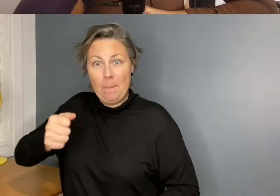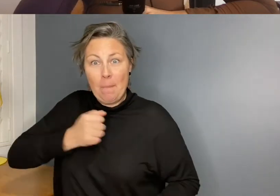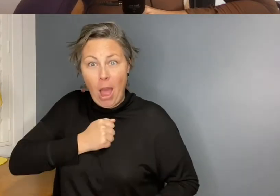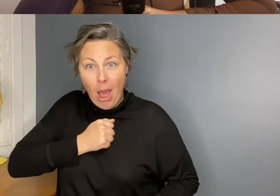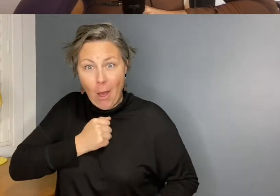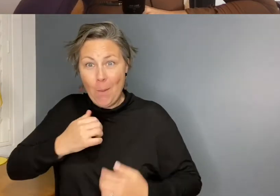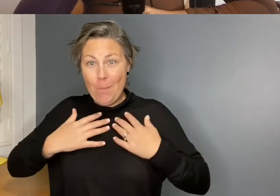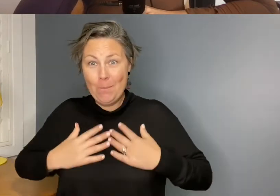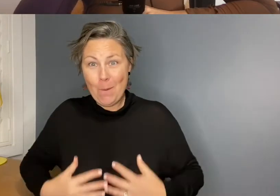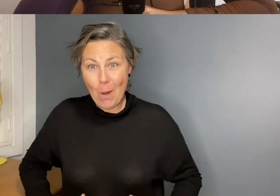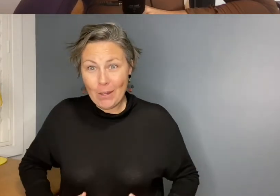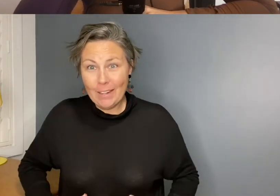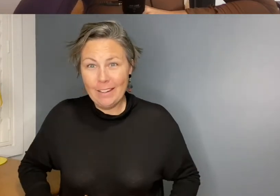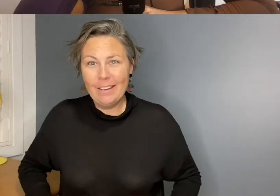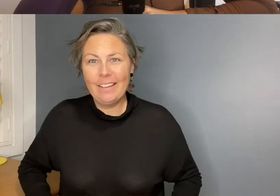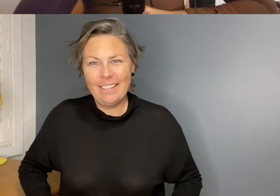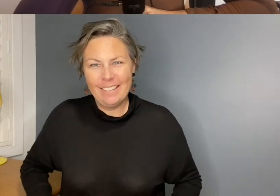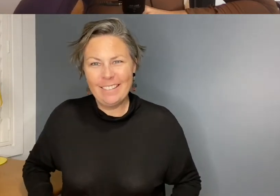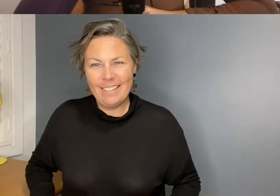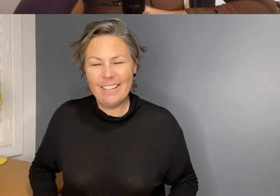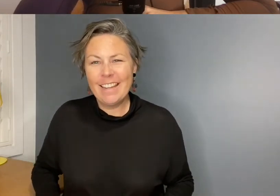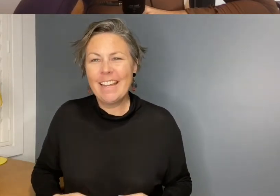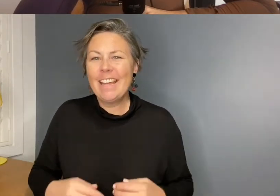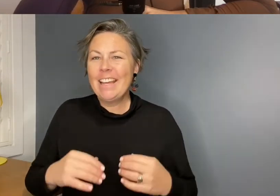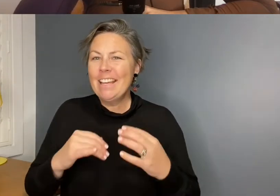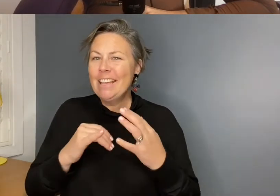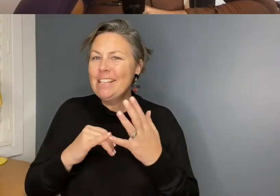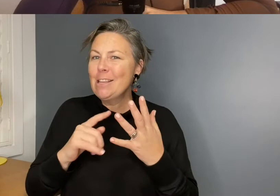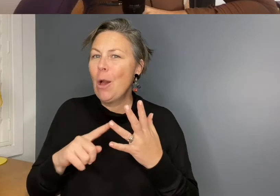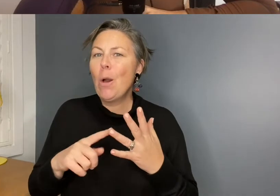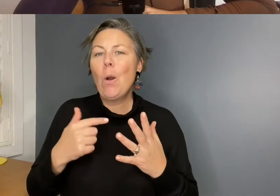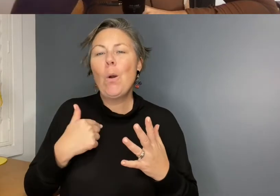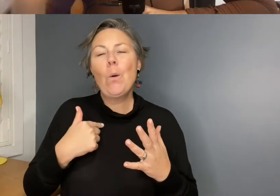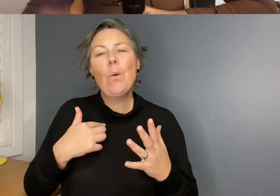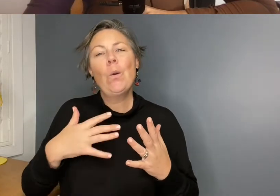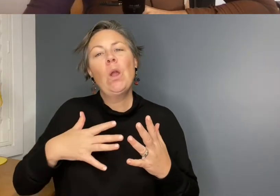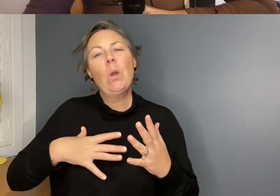immune system. We don't want a weak immune system. We want an optimally